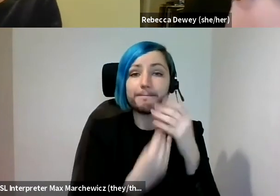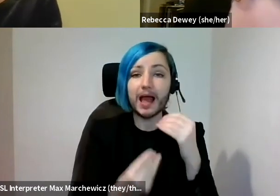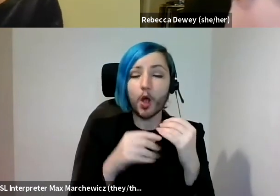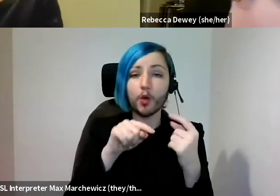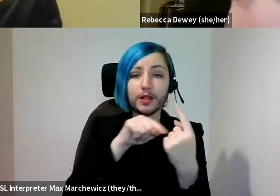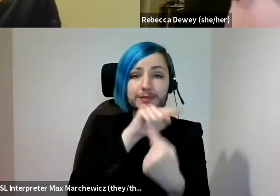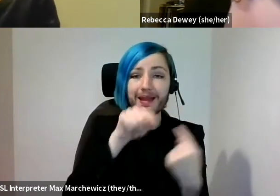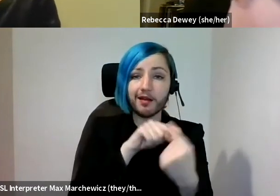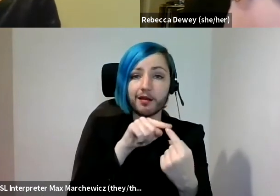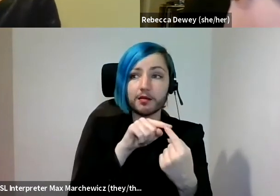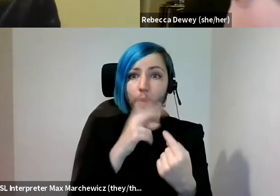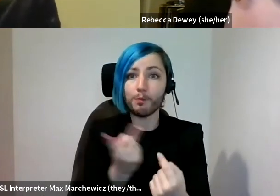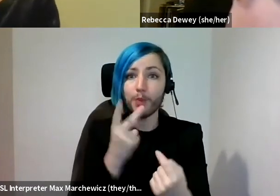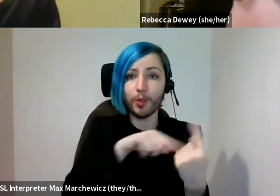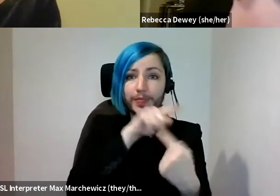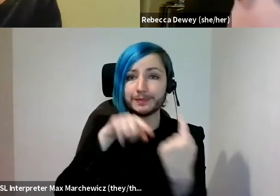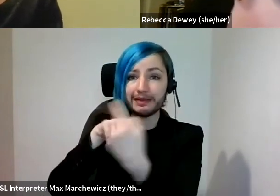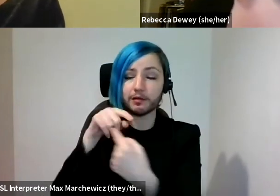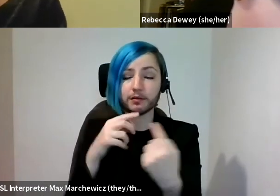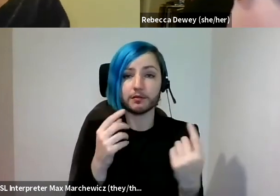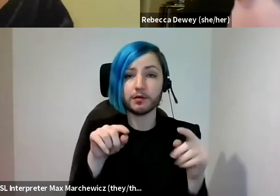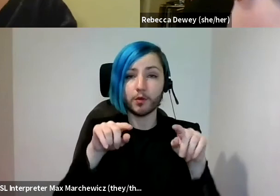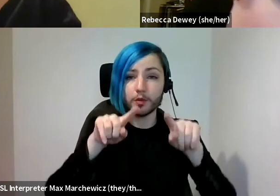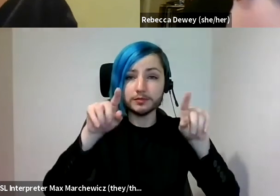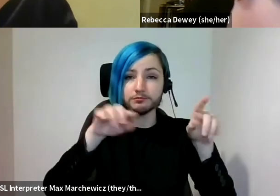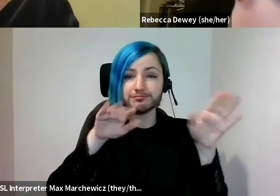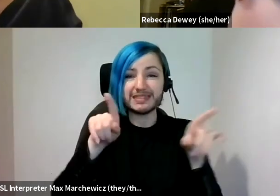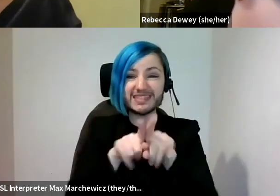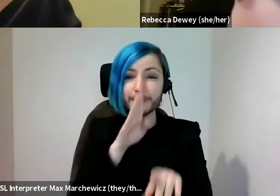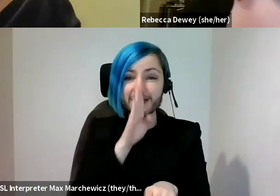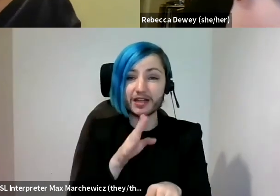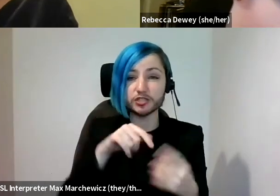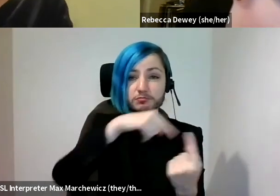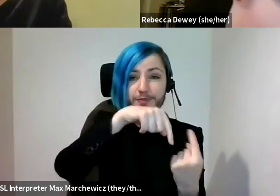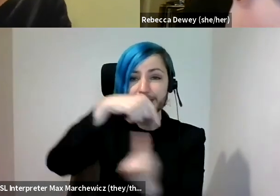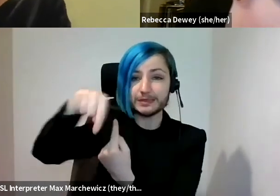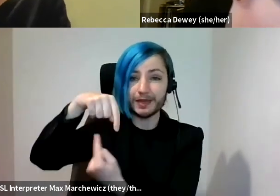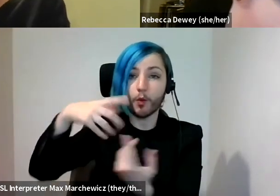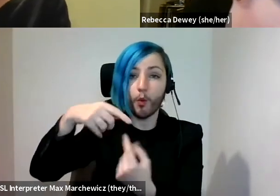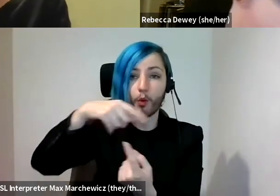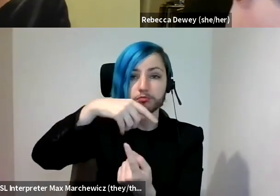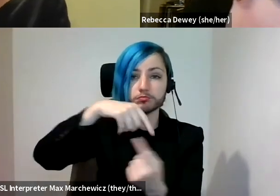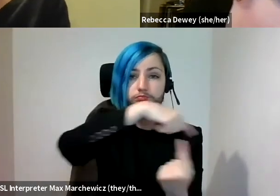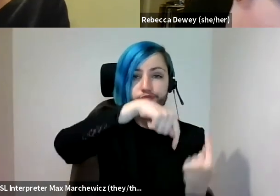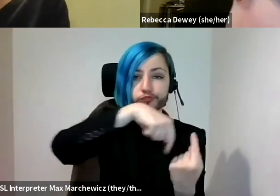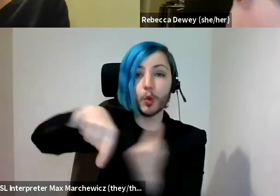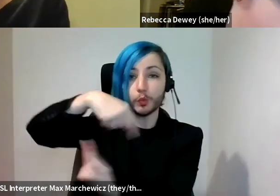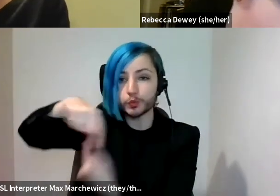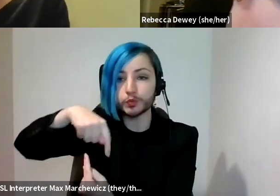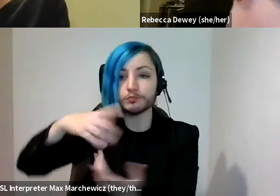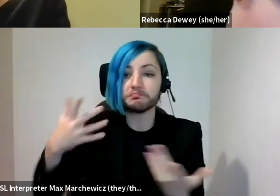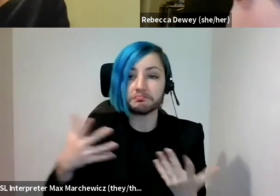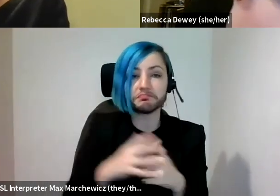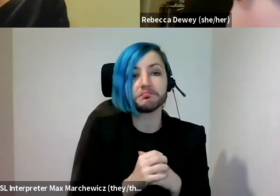both are spinning, are the spins aligned? And so there's a whole family of templates of candidate